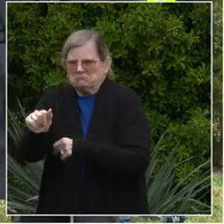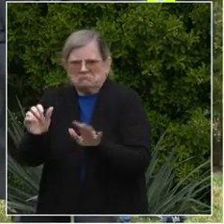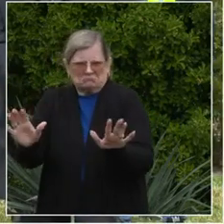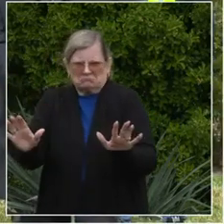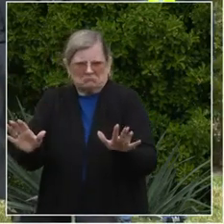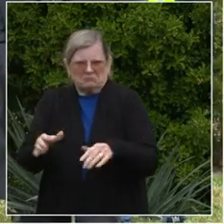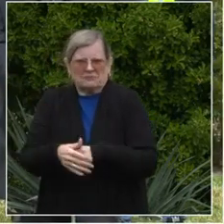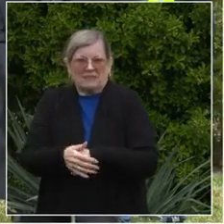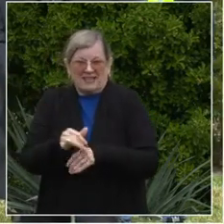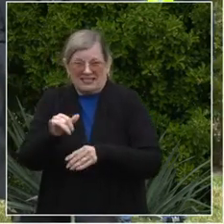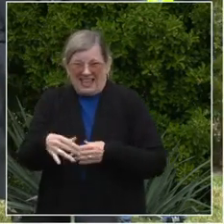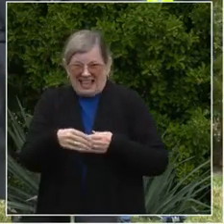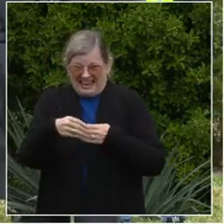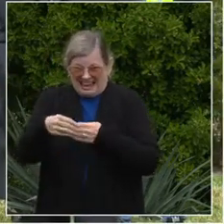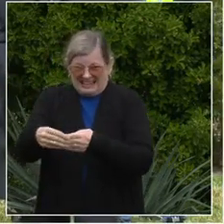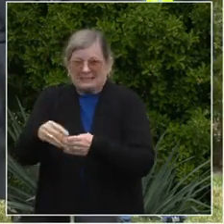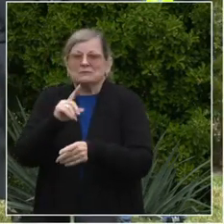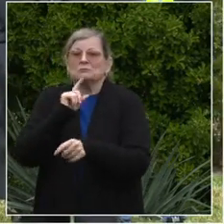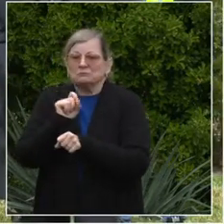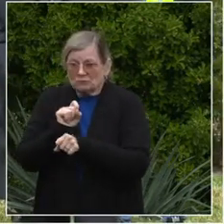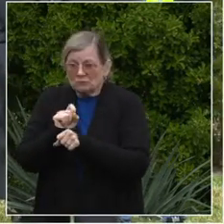that leads to the arrest of an individual,